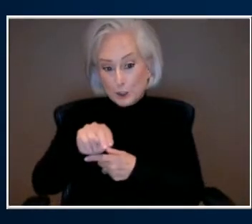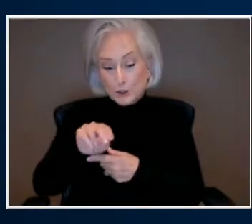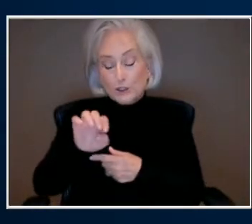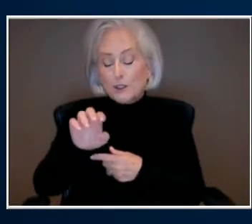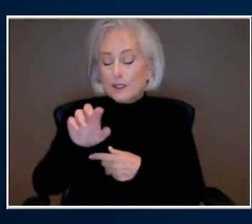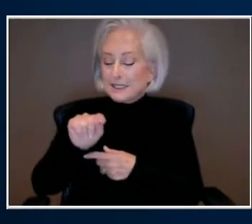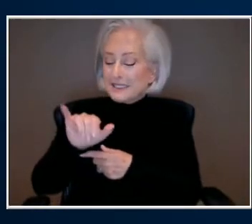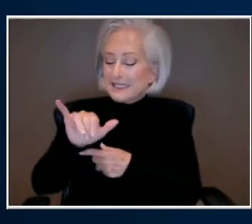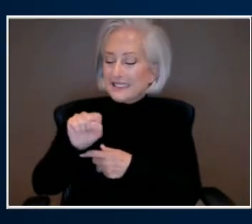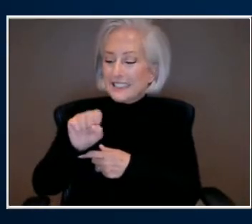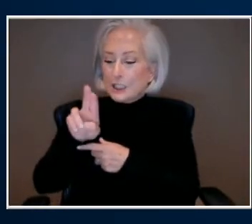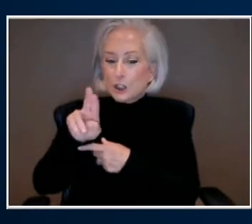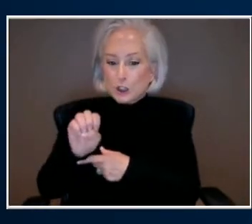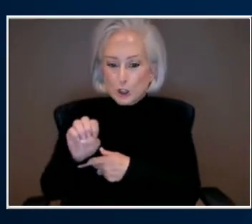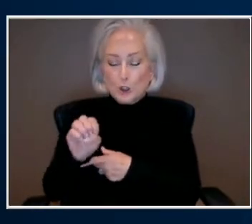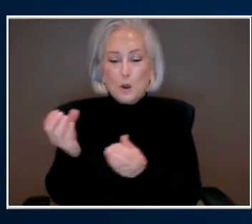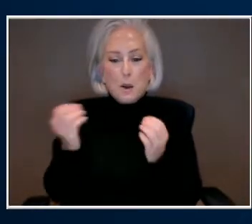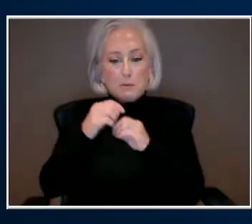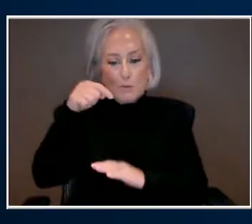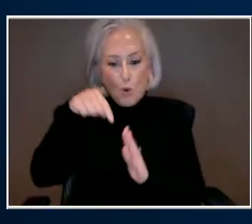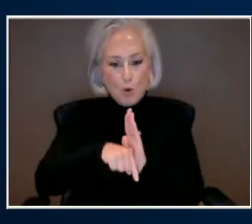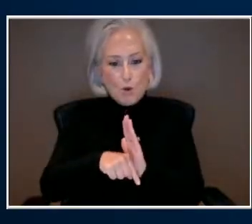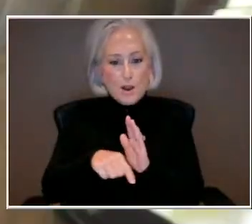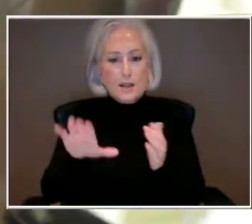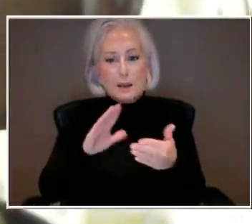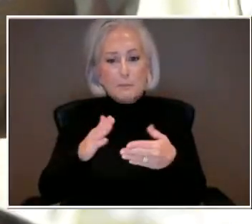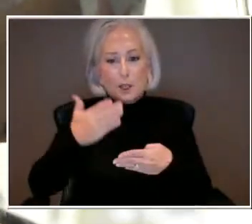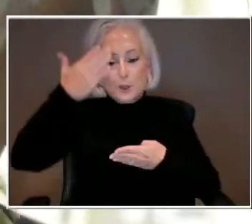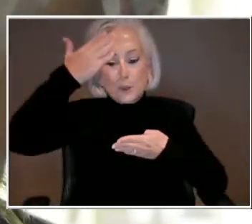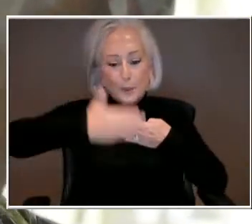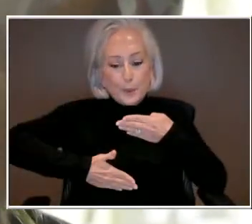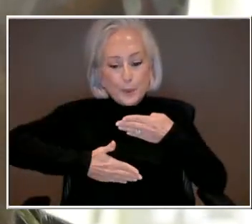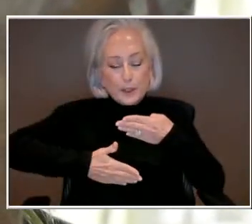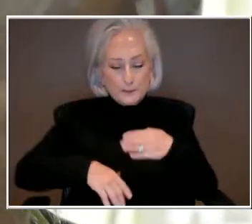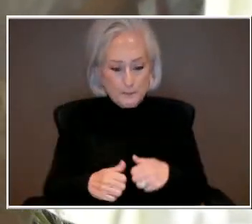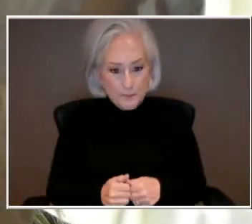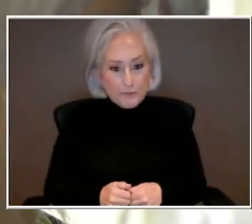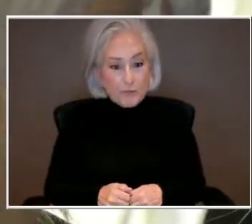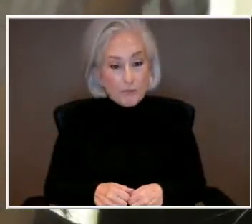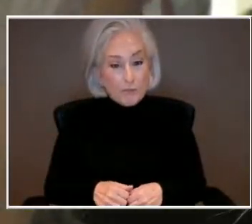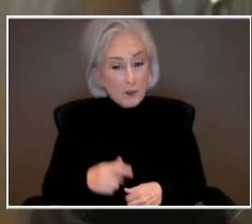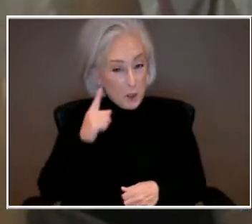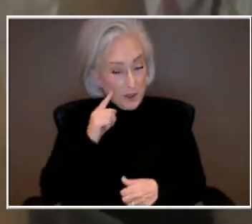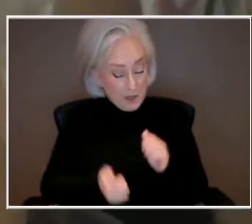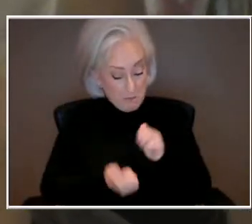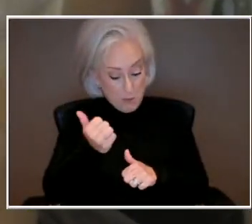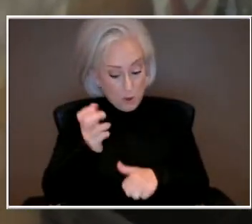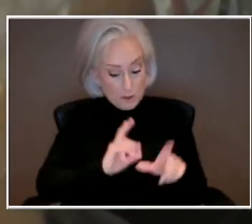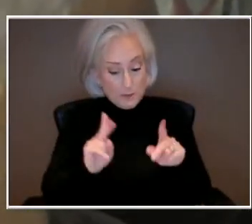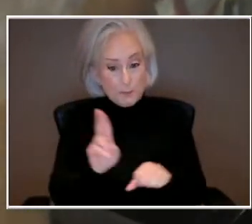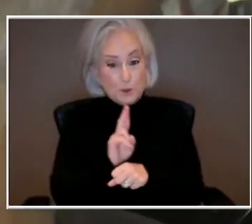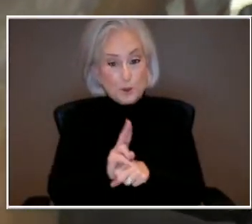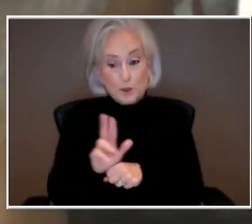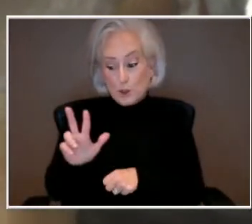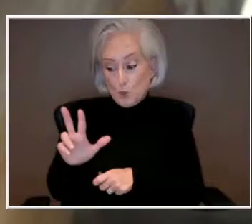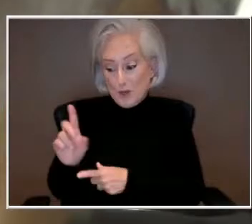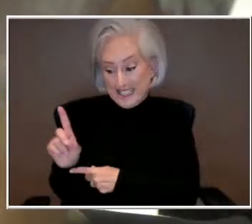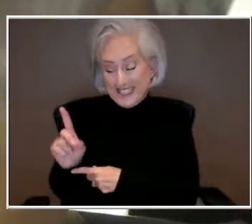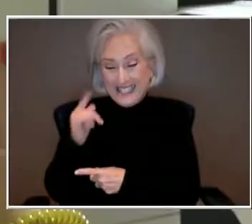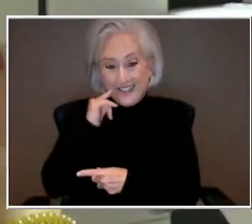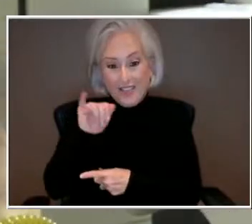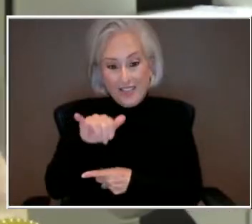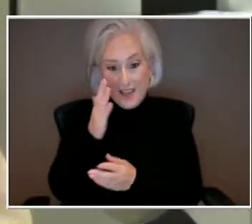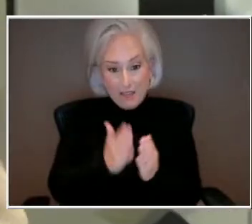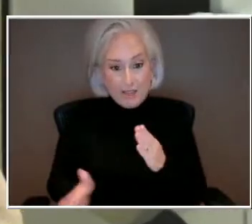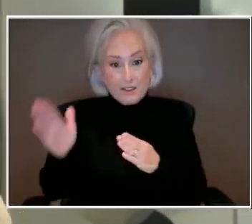image would provide. So does everyone use 3D mammography? Is it fair to say that if that's the gold standard, should that be what you're always getting? So